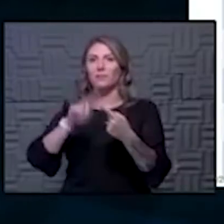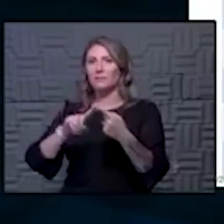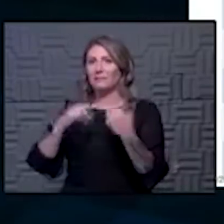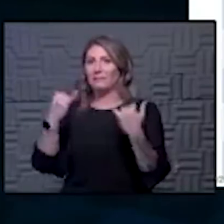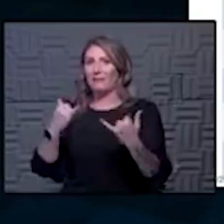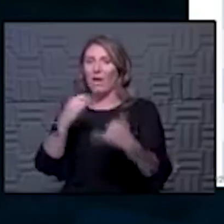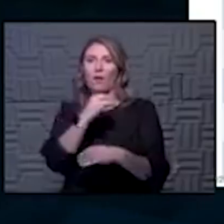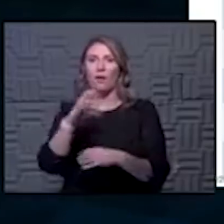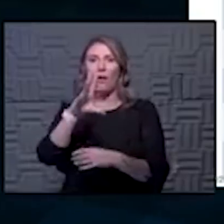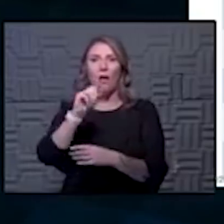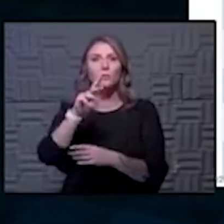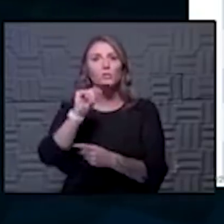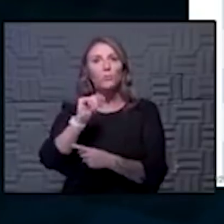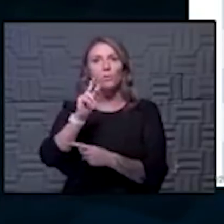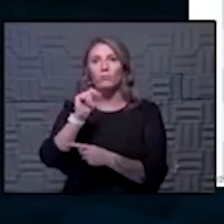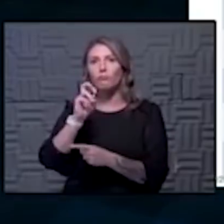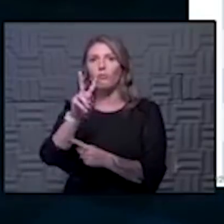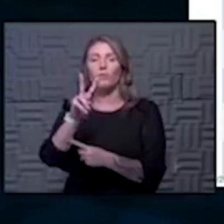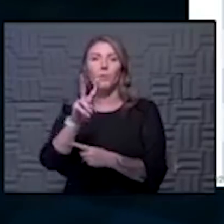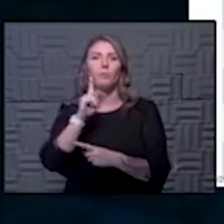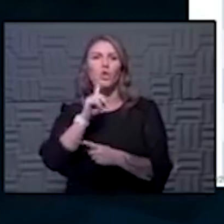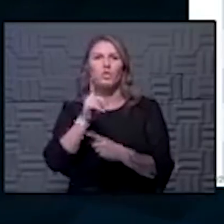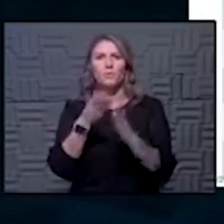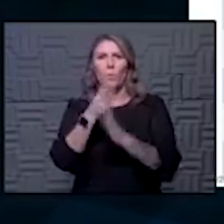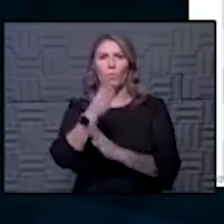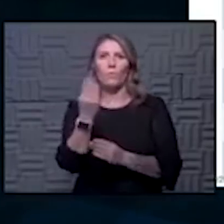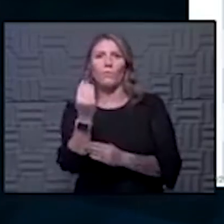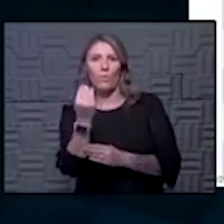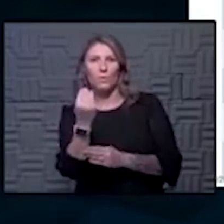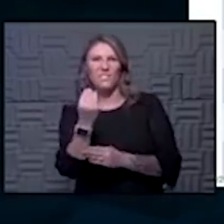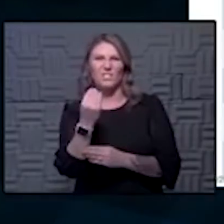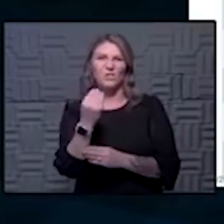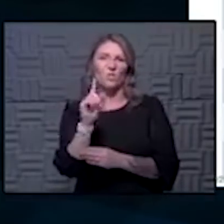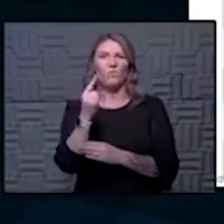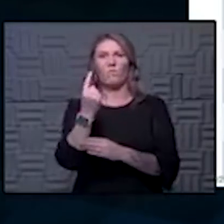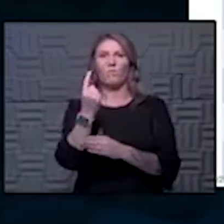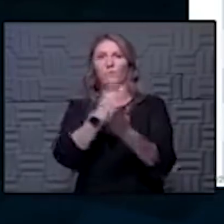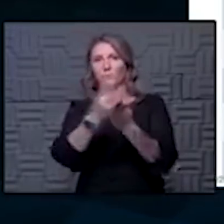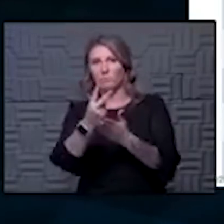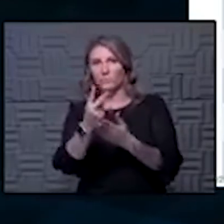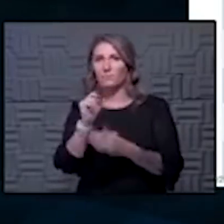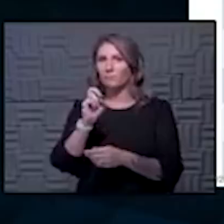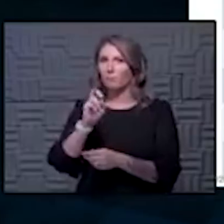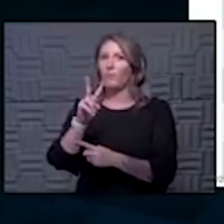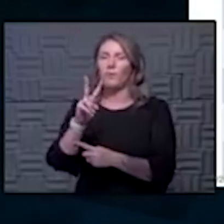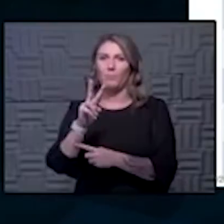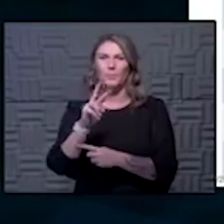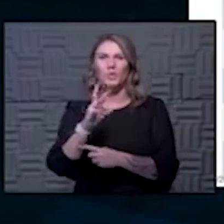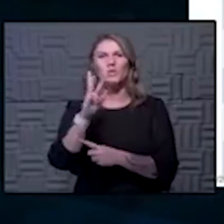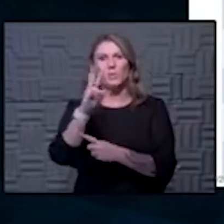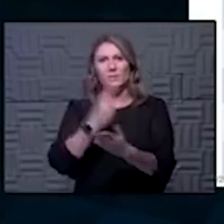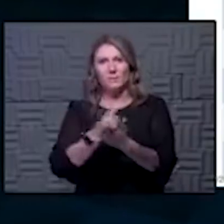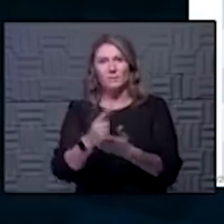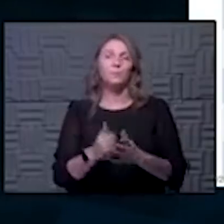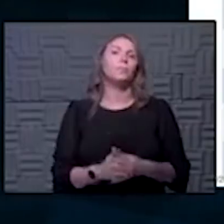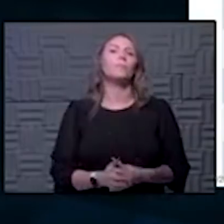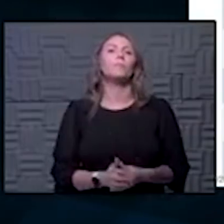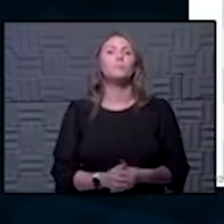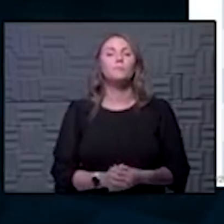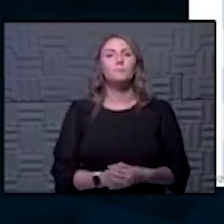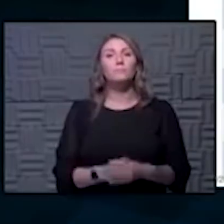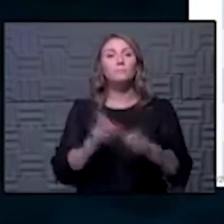the October-November is data through the 14th, so the first 2 weeks of November, so a 6-week period there. And so you can